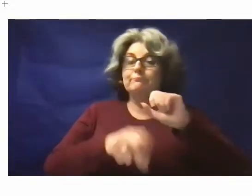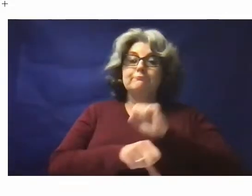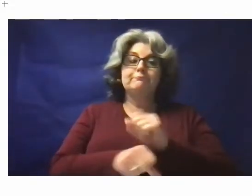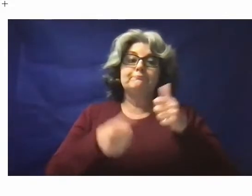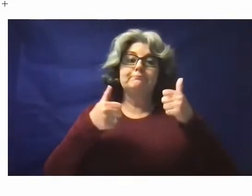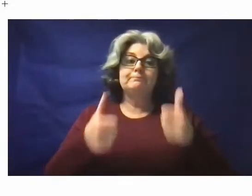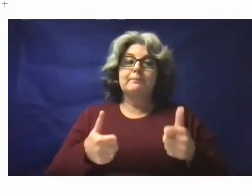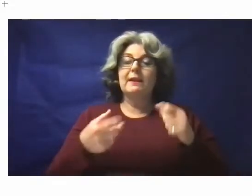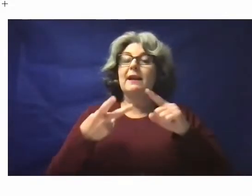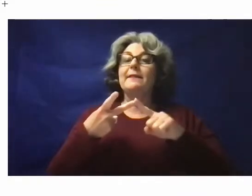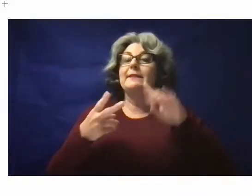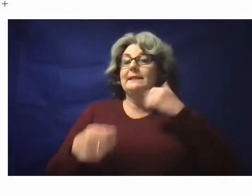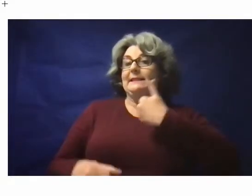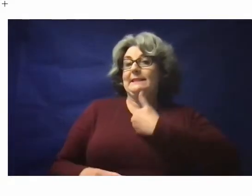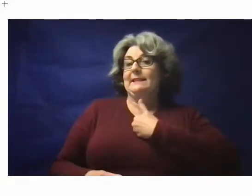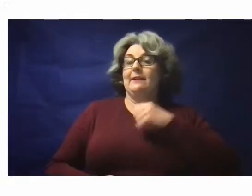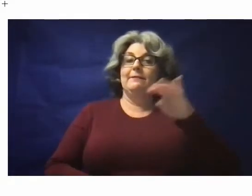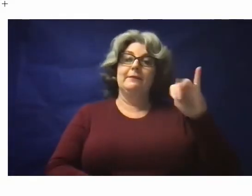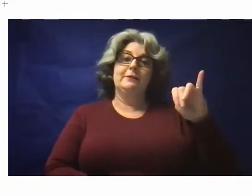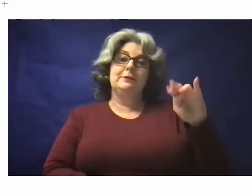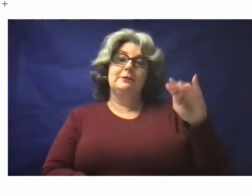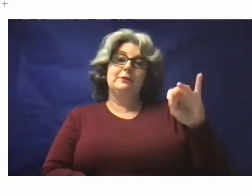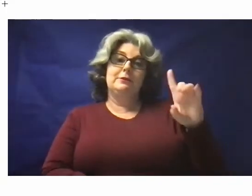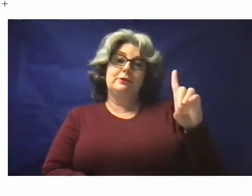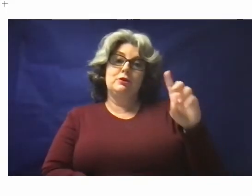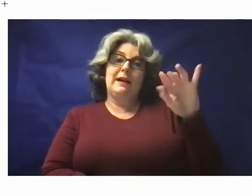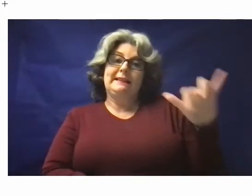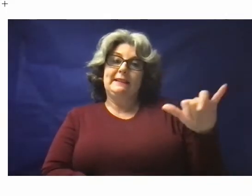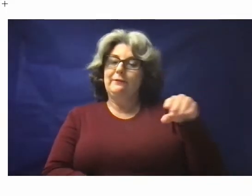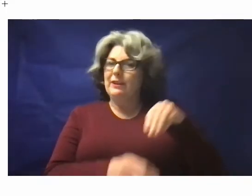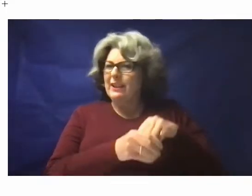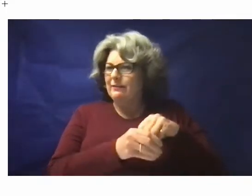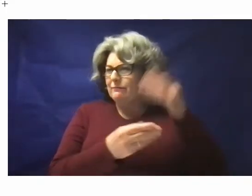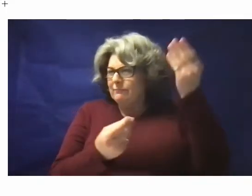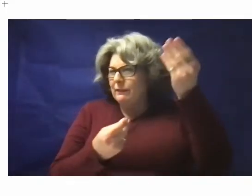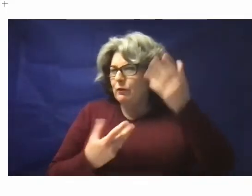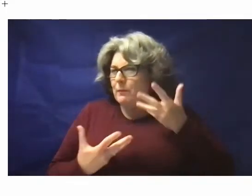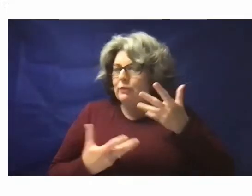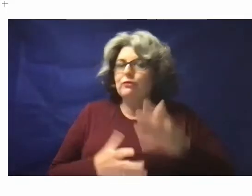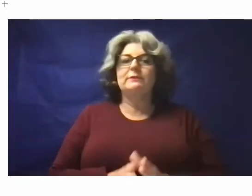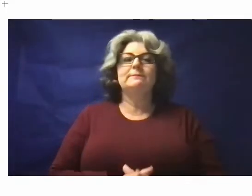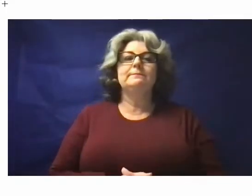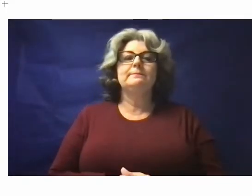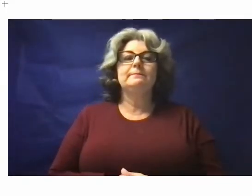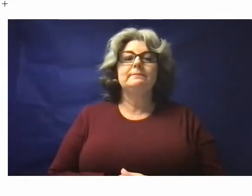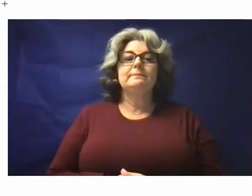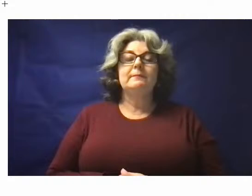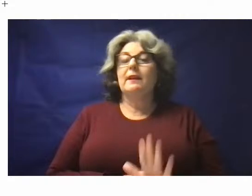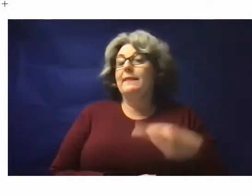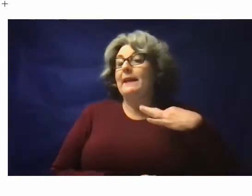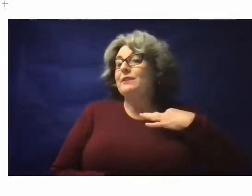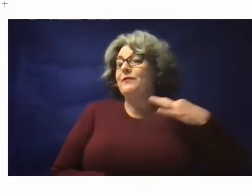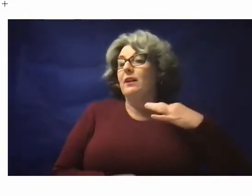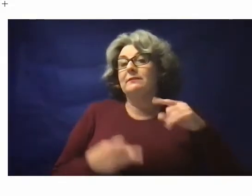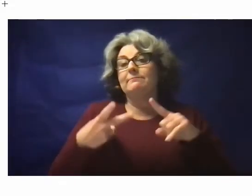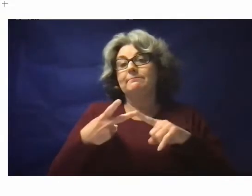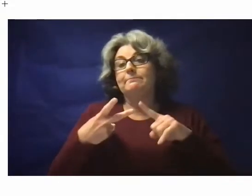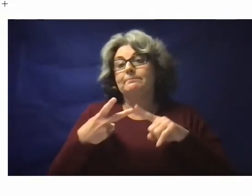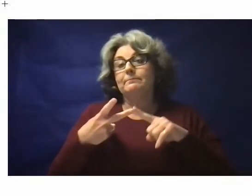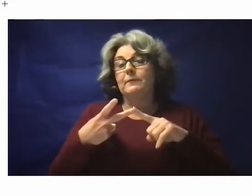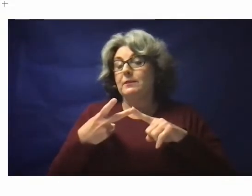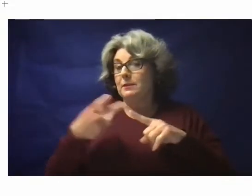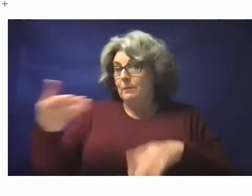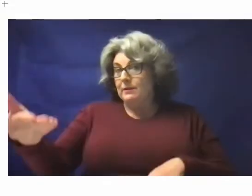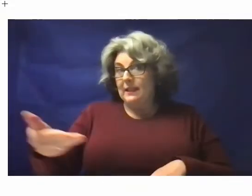the self-identification piece that's for internal data purposes. And that's voluntary as well. So once you've been